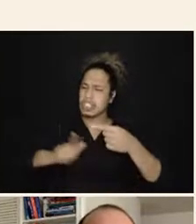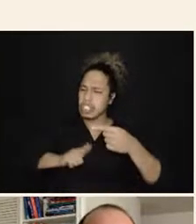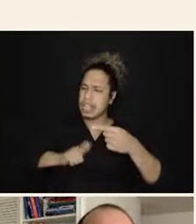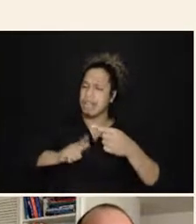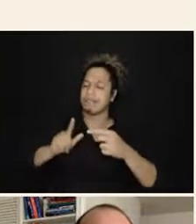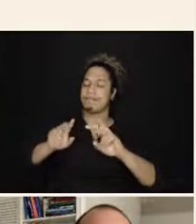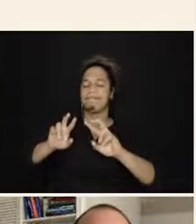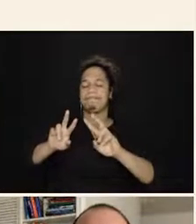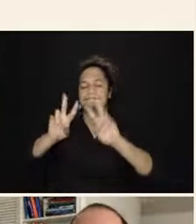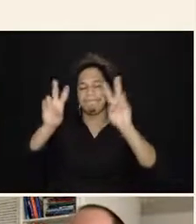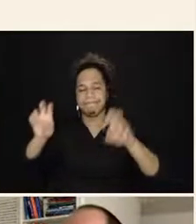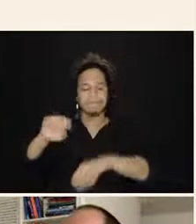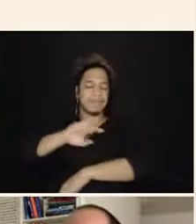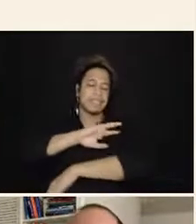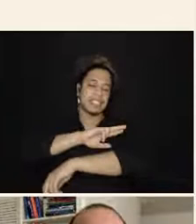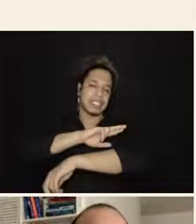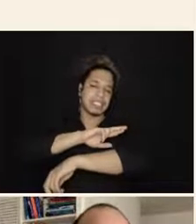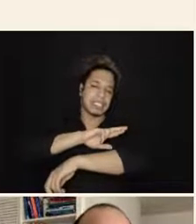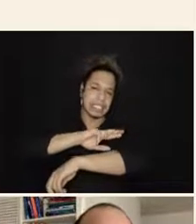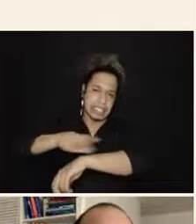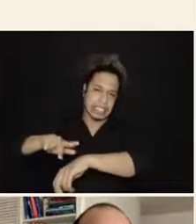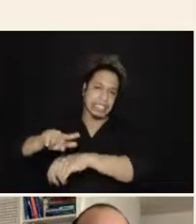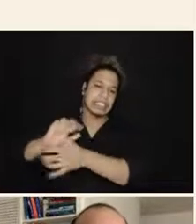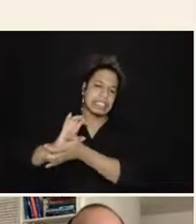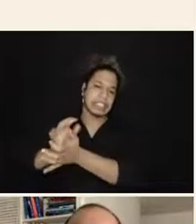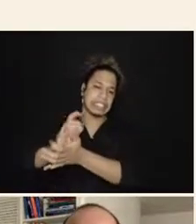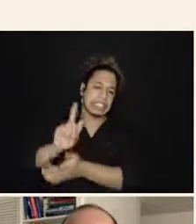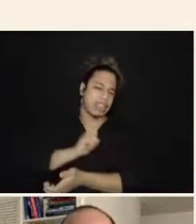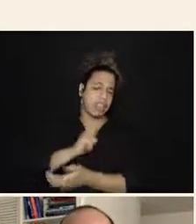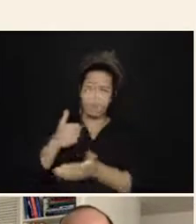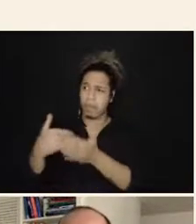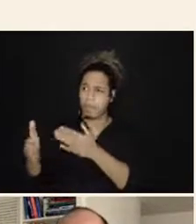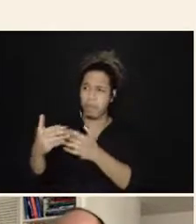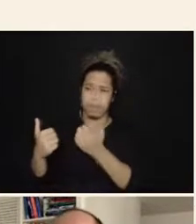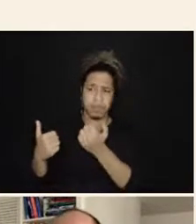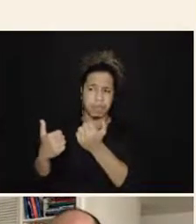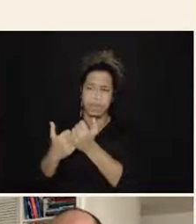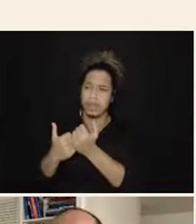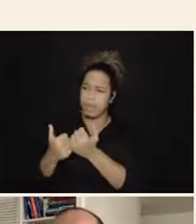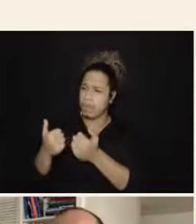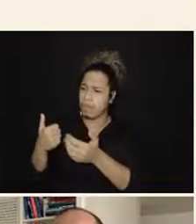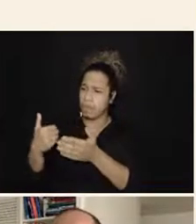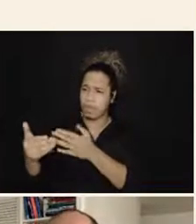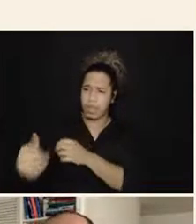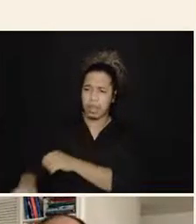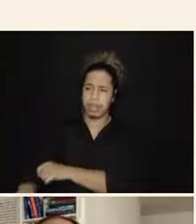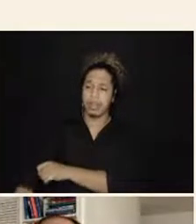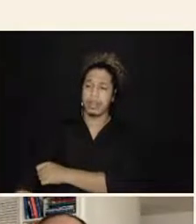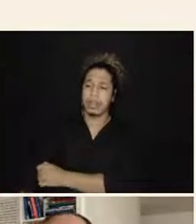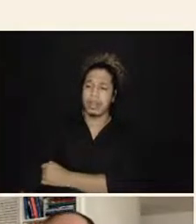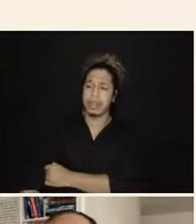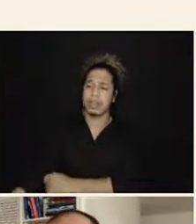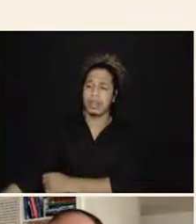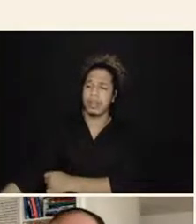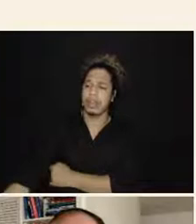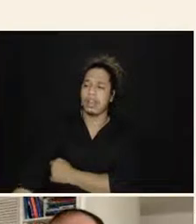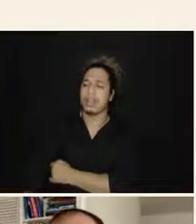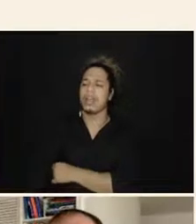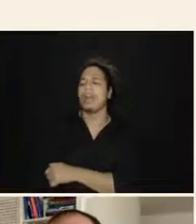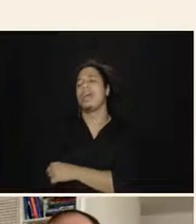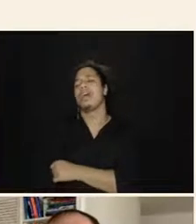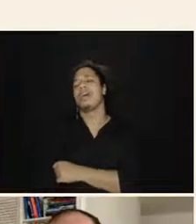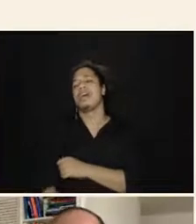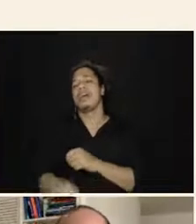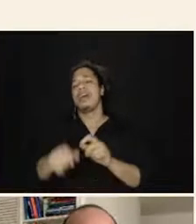matter what we do, no matter the kind of support that we build, what has to be changed is the mind of the